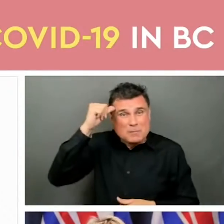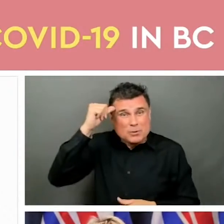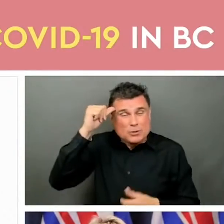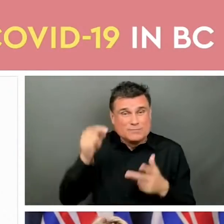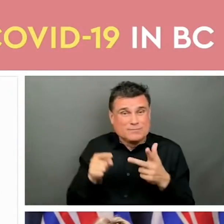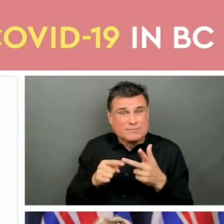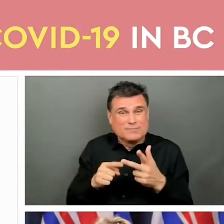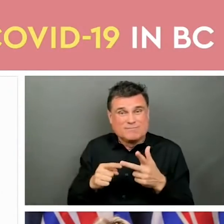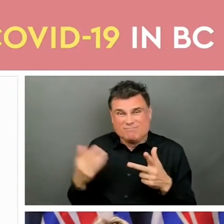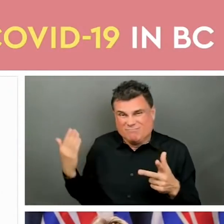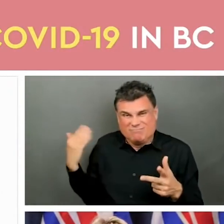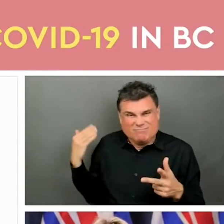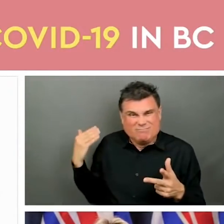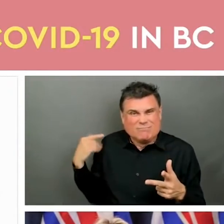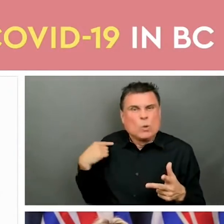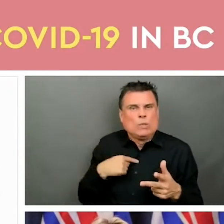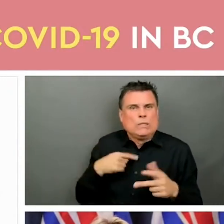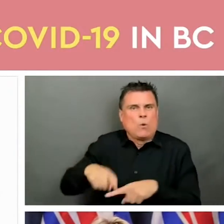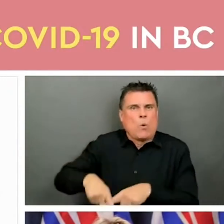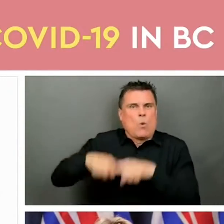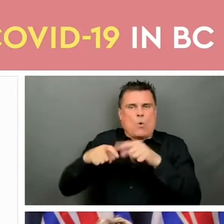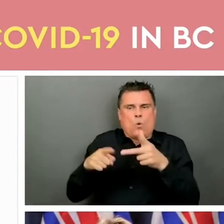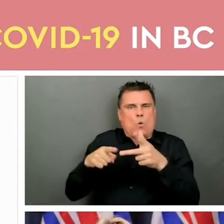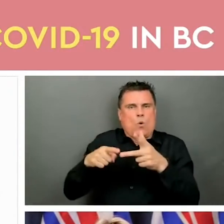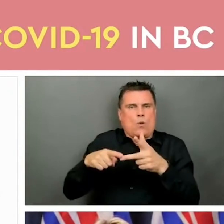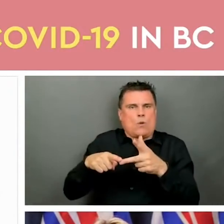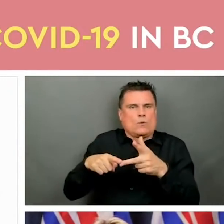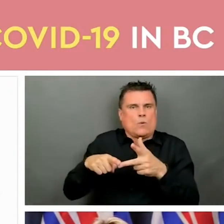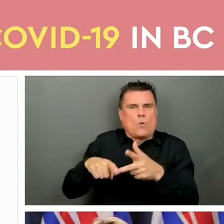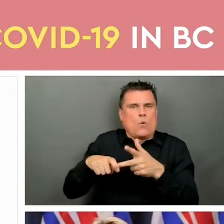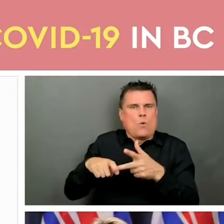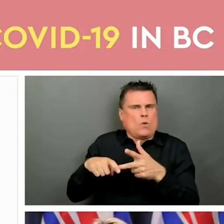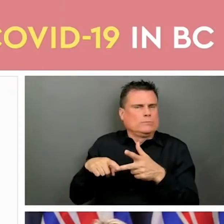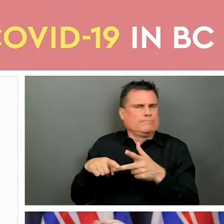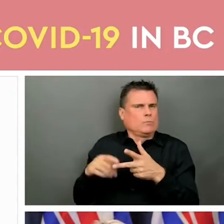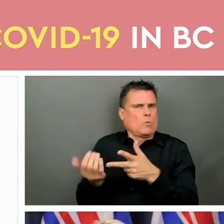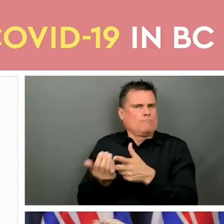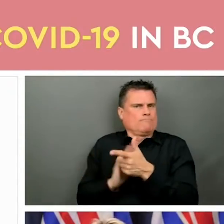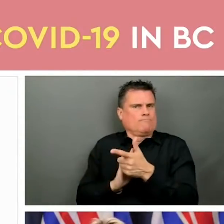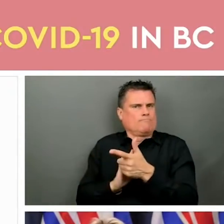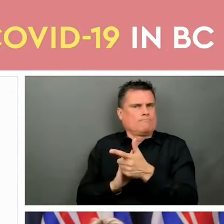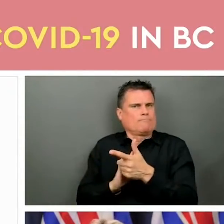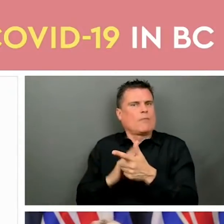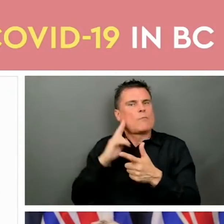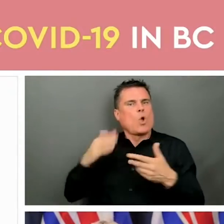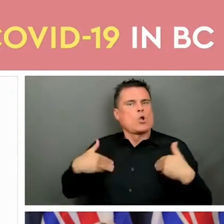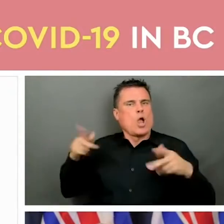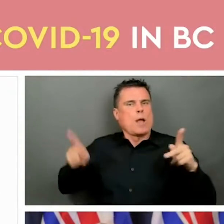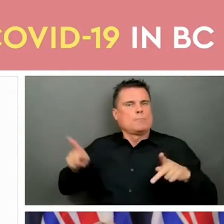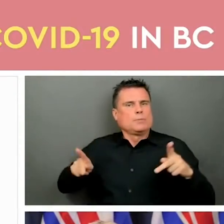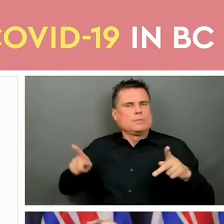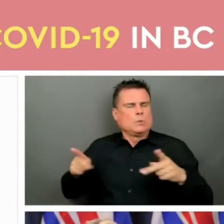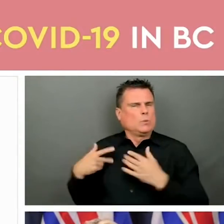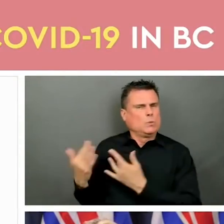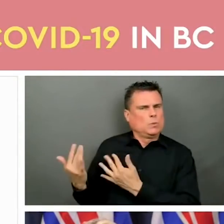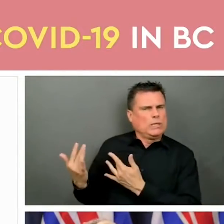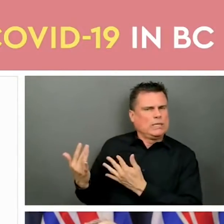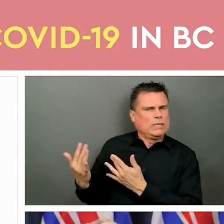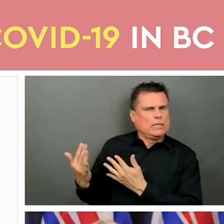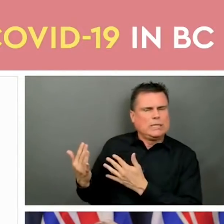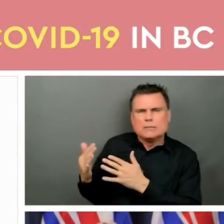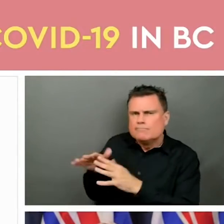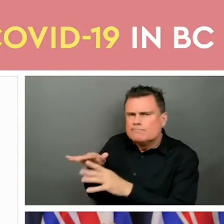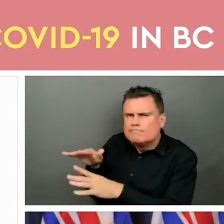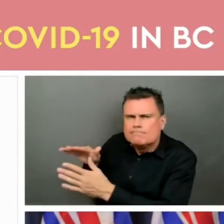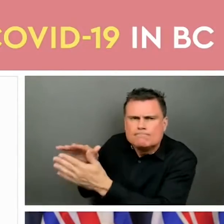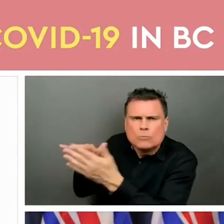groups until we had a better understanding of what was going on with the safety signal that we detected from Europe.